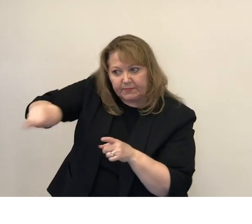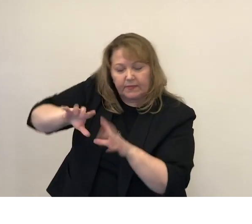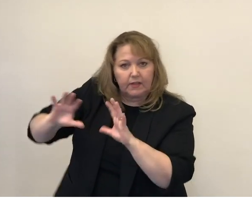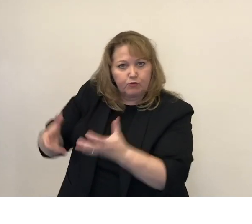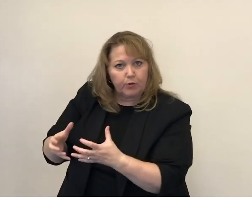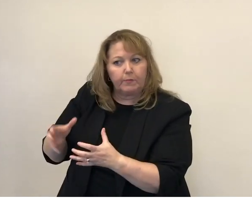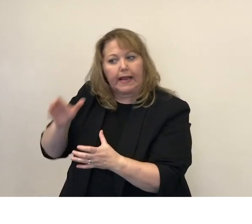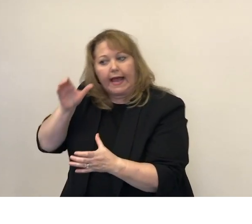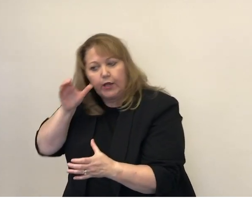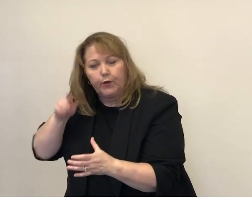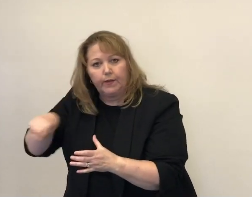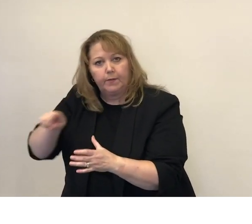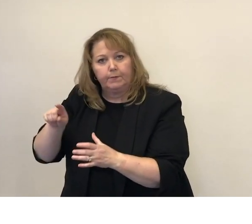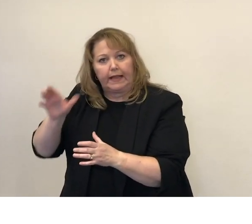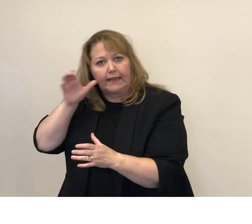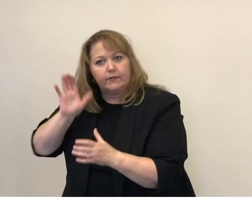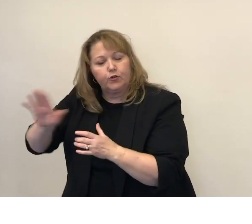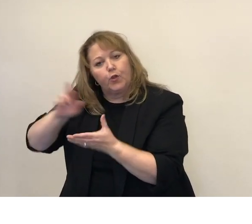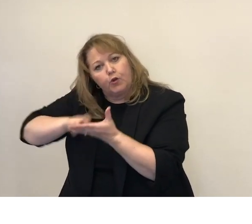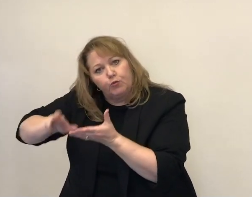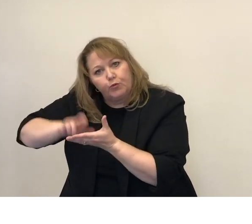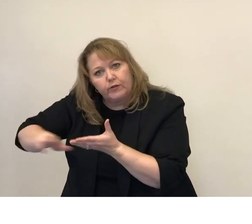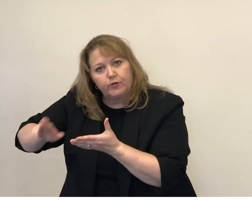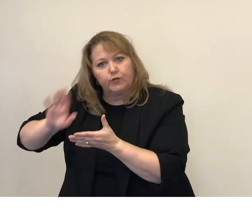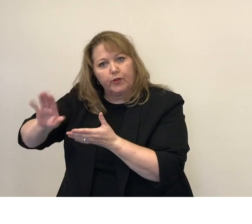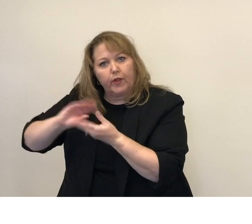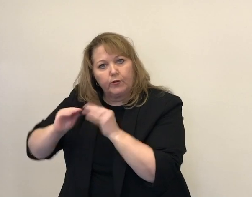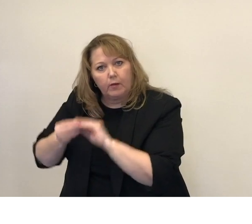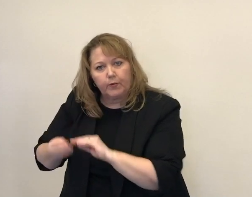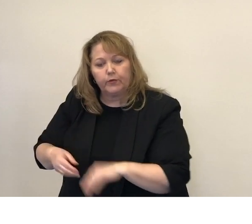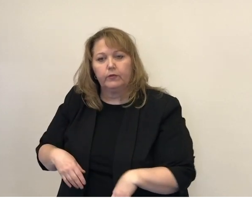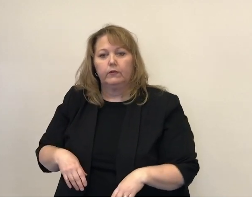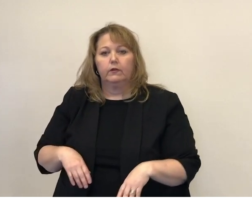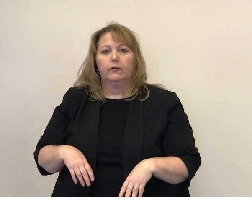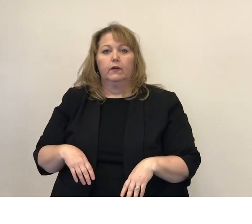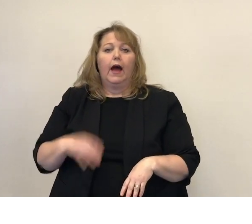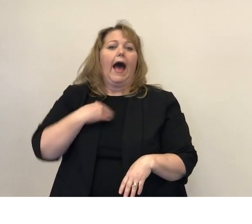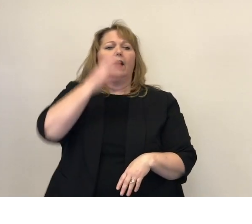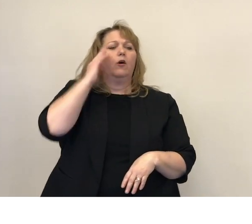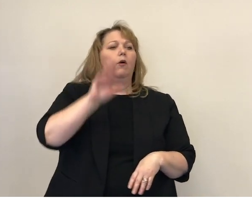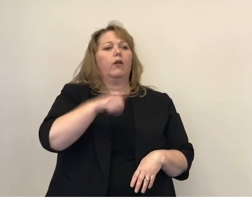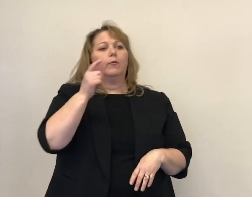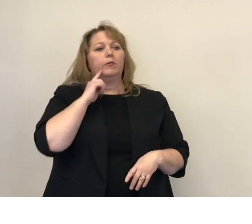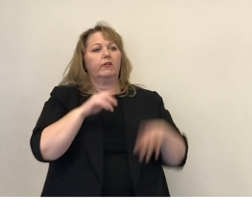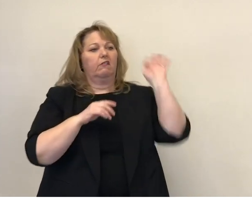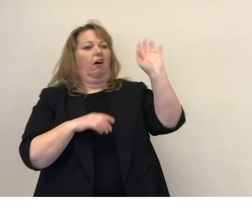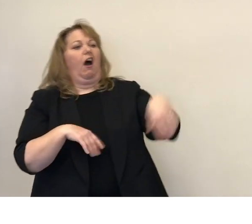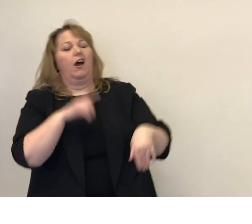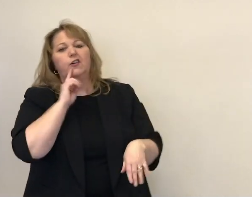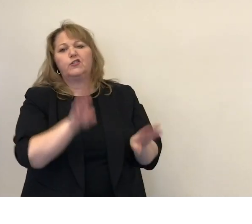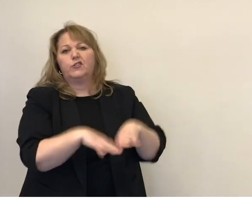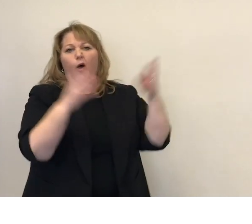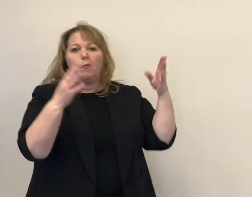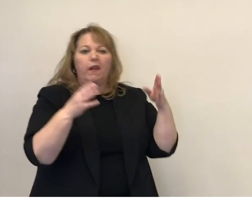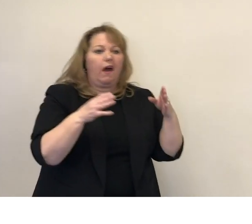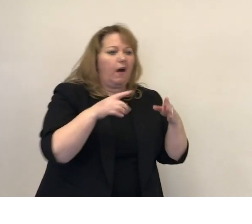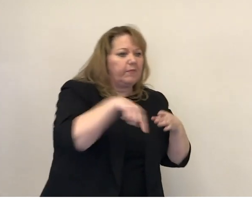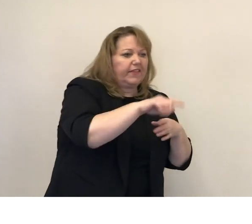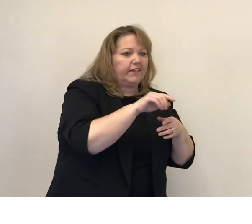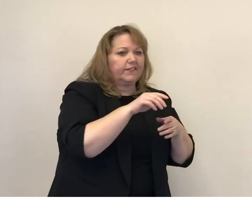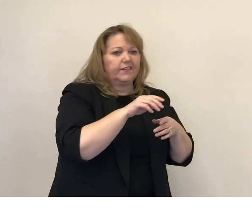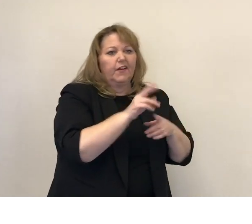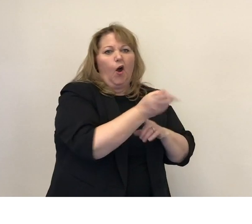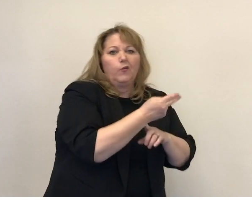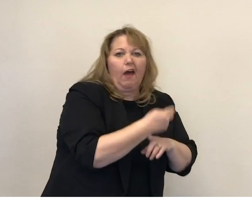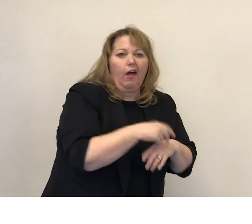folks ahead of any profit. And people that think you can just say we're going to open back up and suddenly these hotels are going to be filled don't understand how the hotel